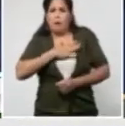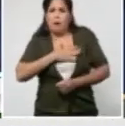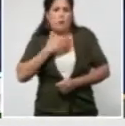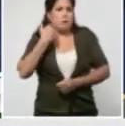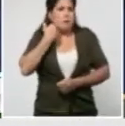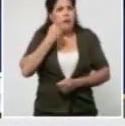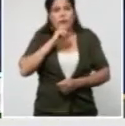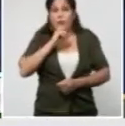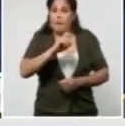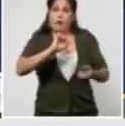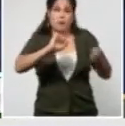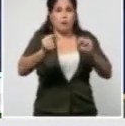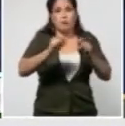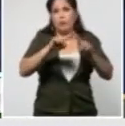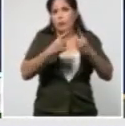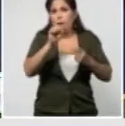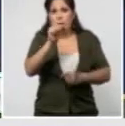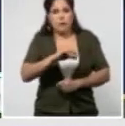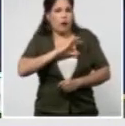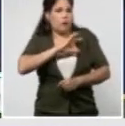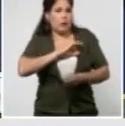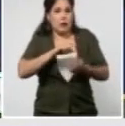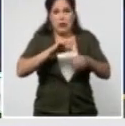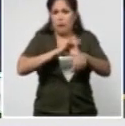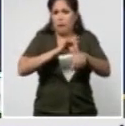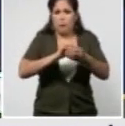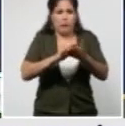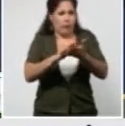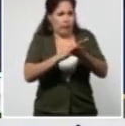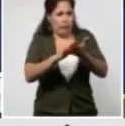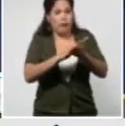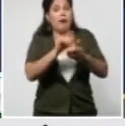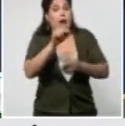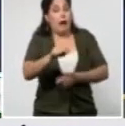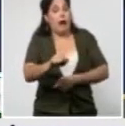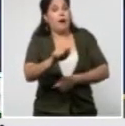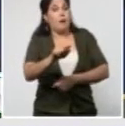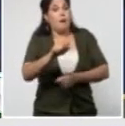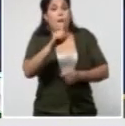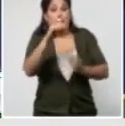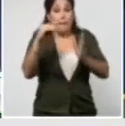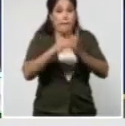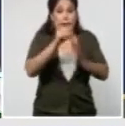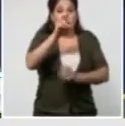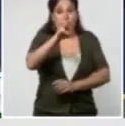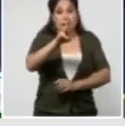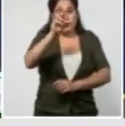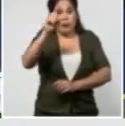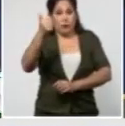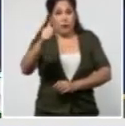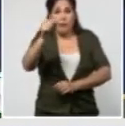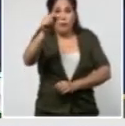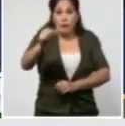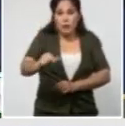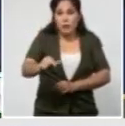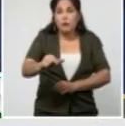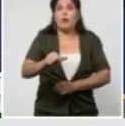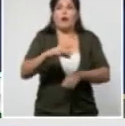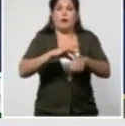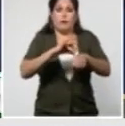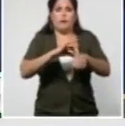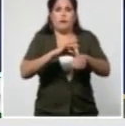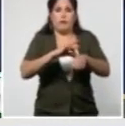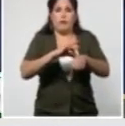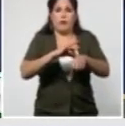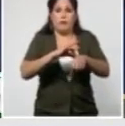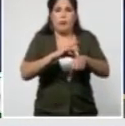difficult to control. And in the cumulative in the pandemic, 1,310